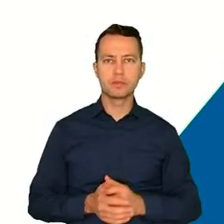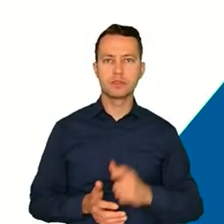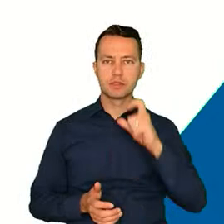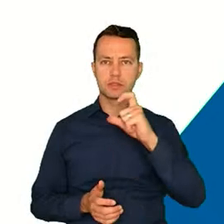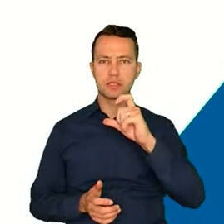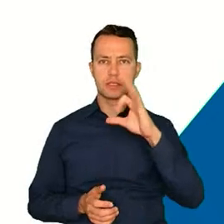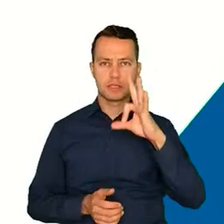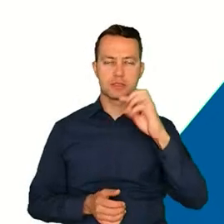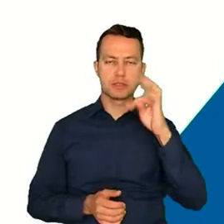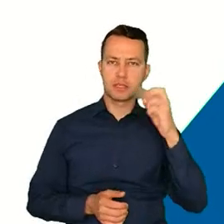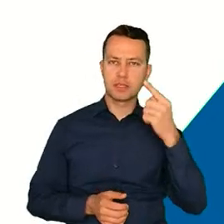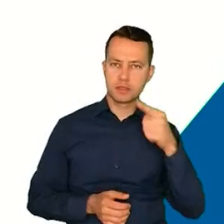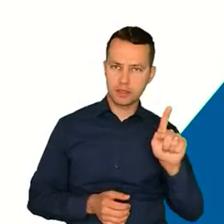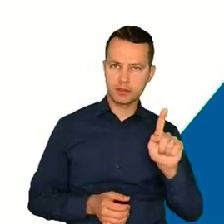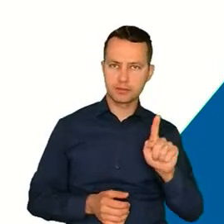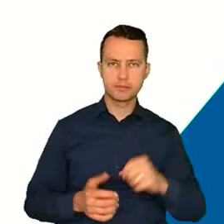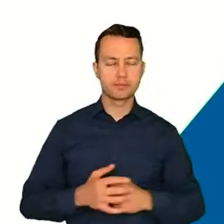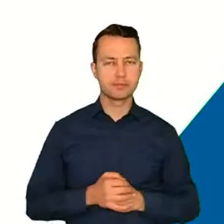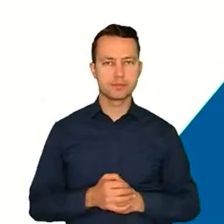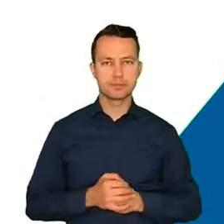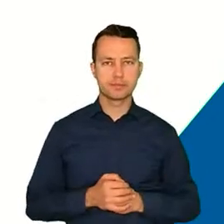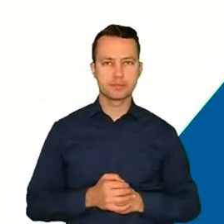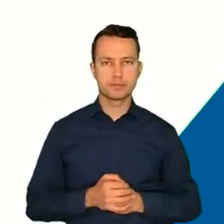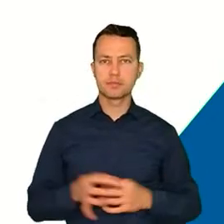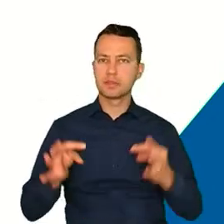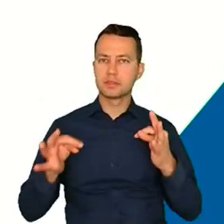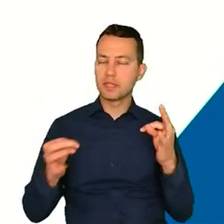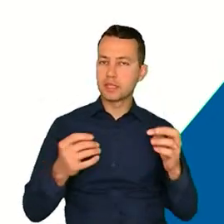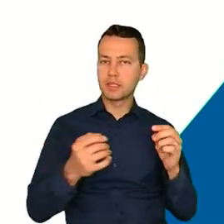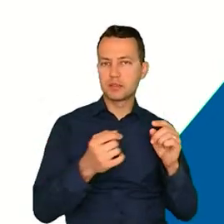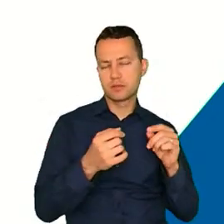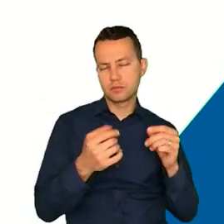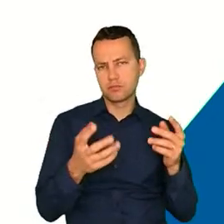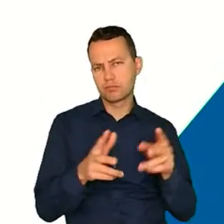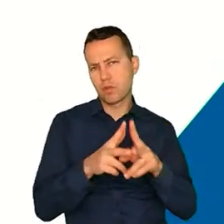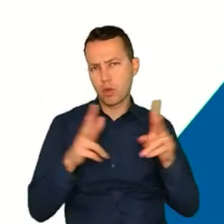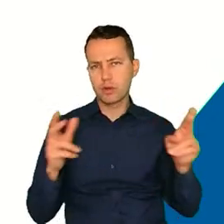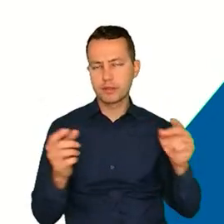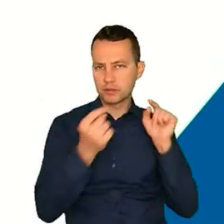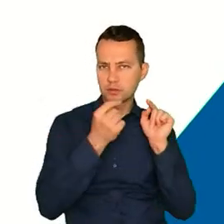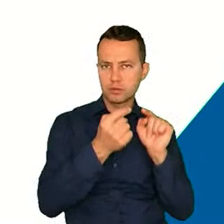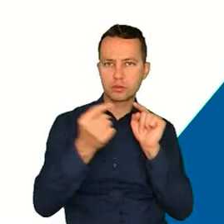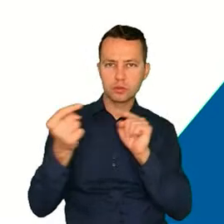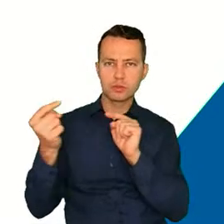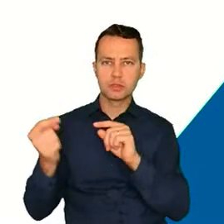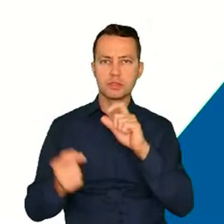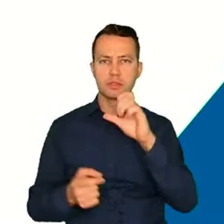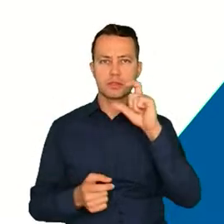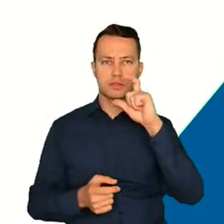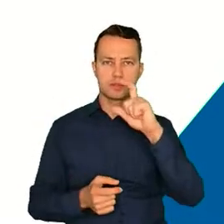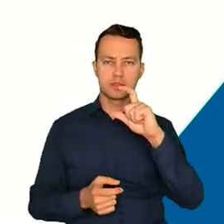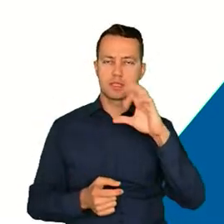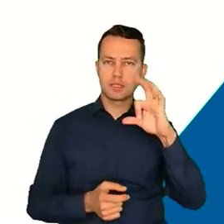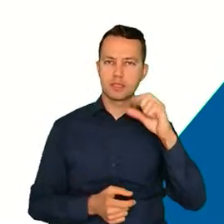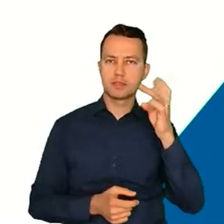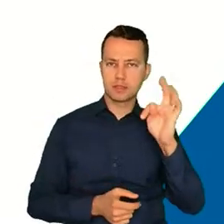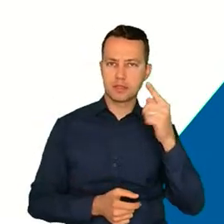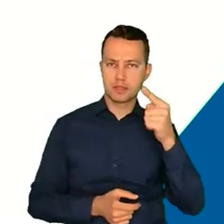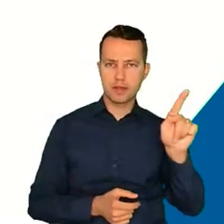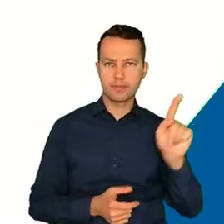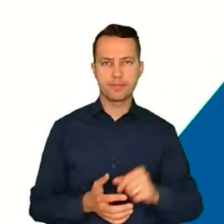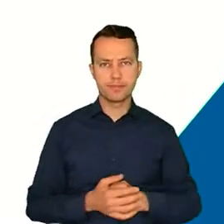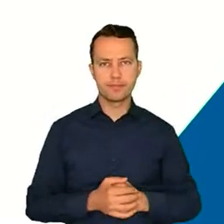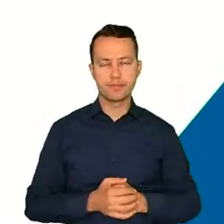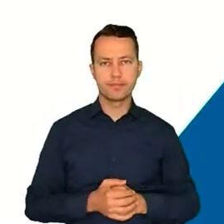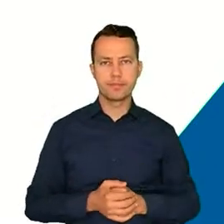of attention to that. That's something we can expect to be released next year. We've seen the Commission as well as the